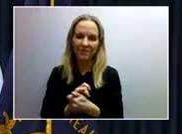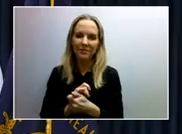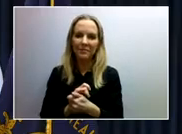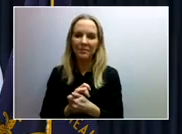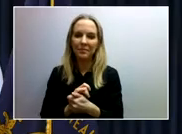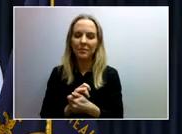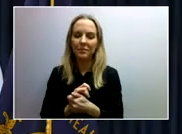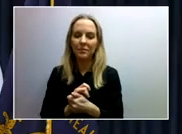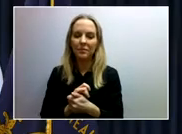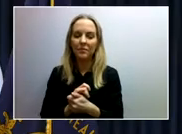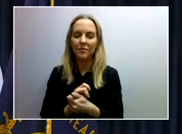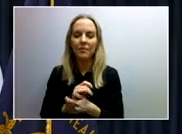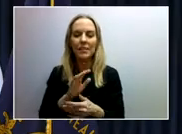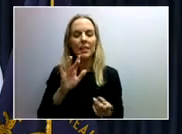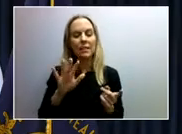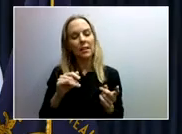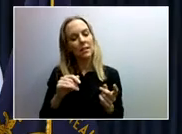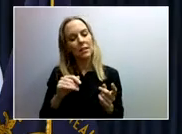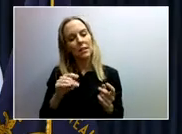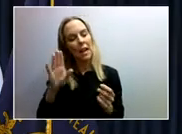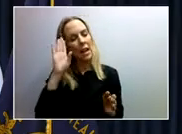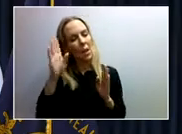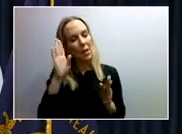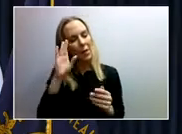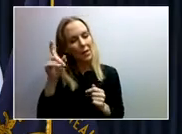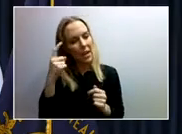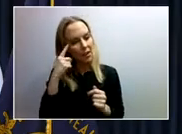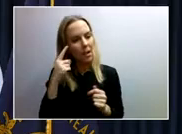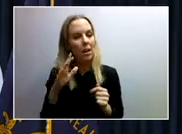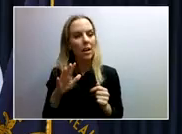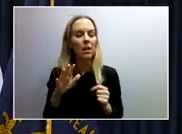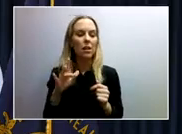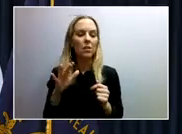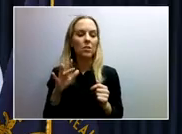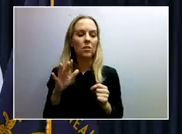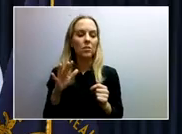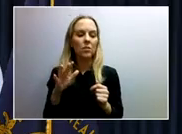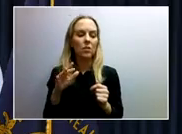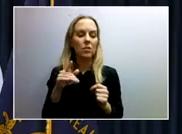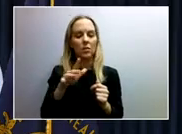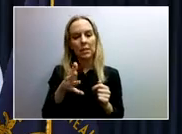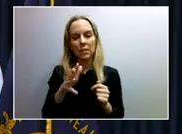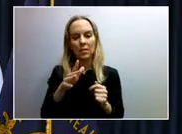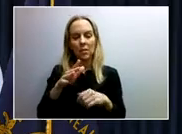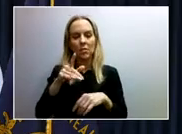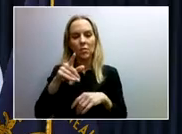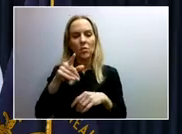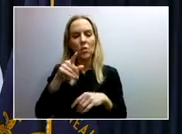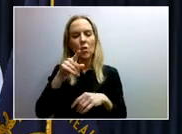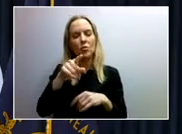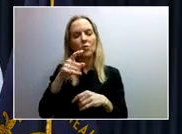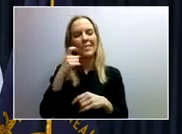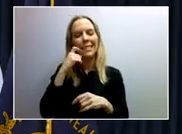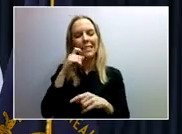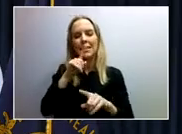I wasn't. Hi, Governor. Well, you kind of touched on my questions today about the